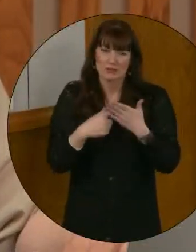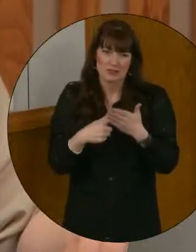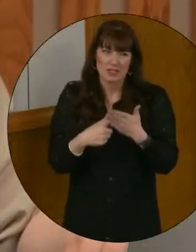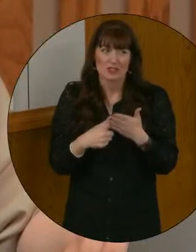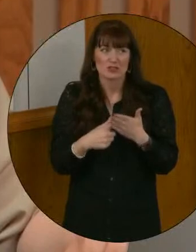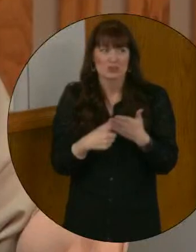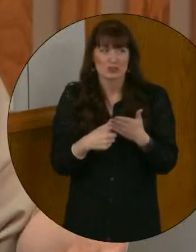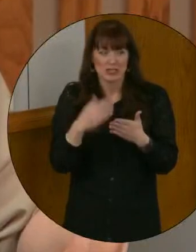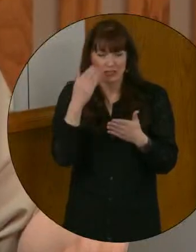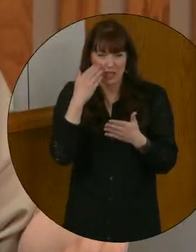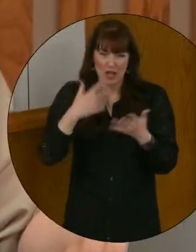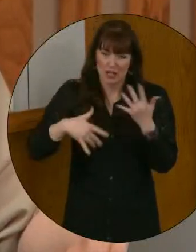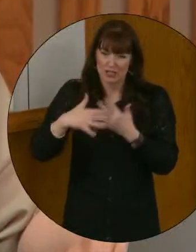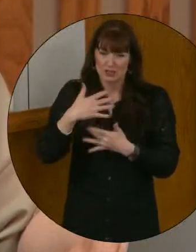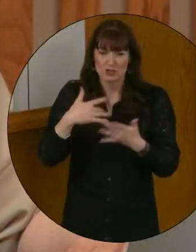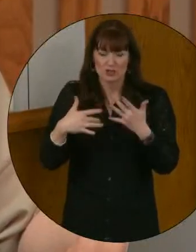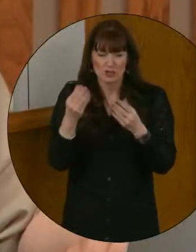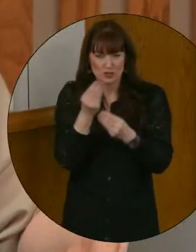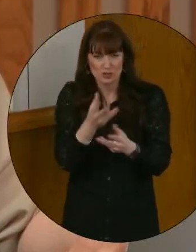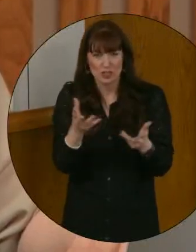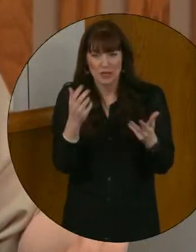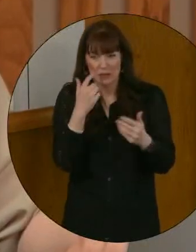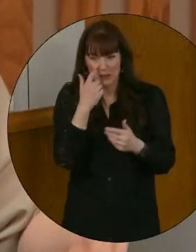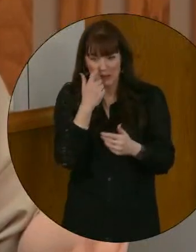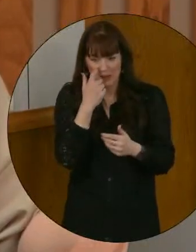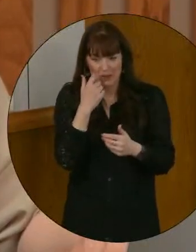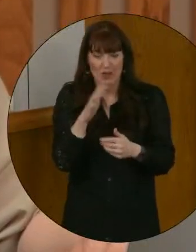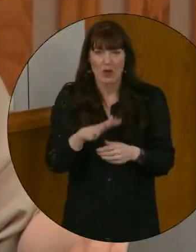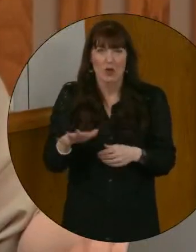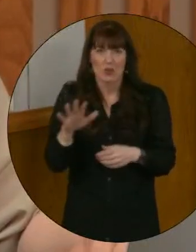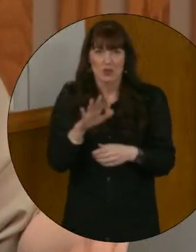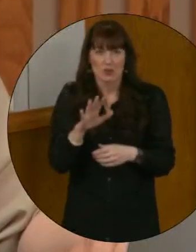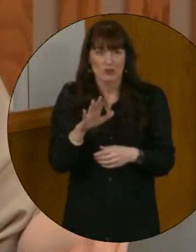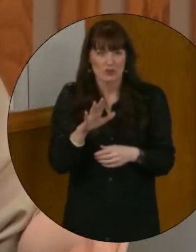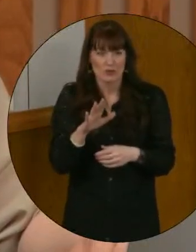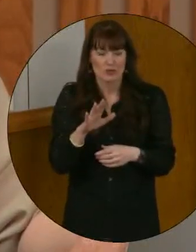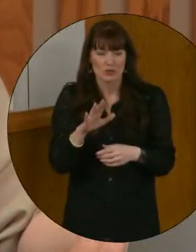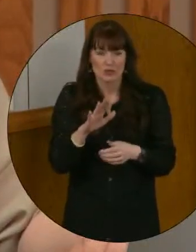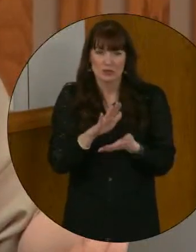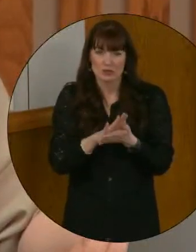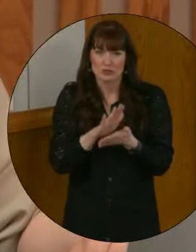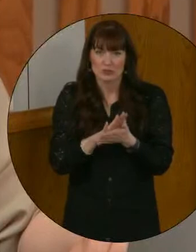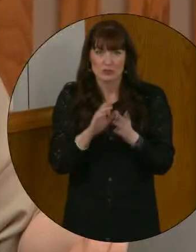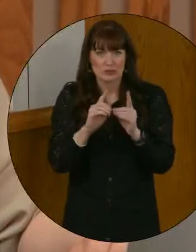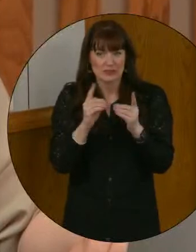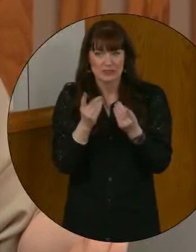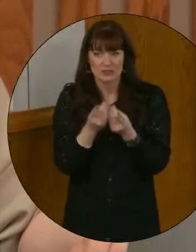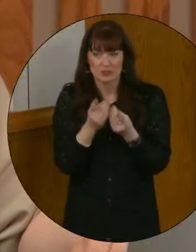knowledge sharing that's happening across school districts, and